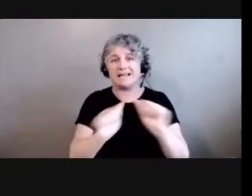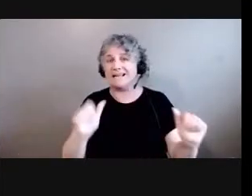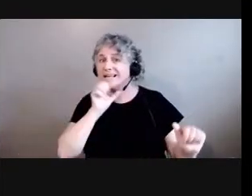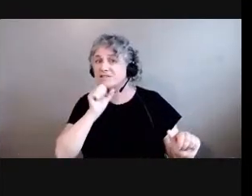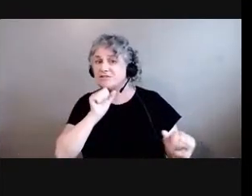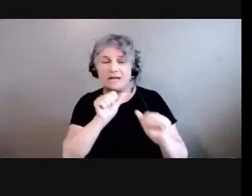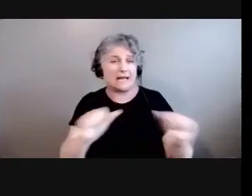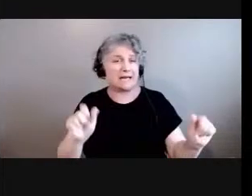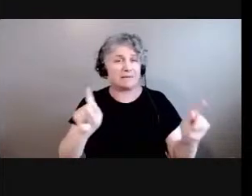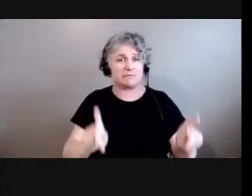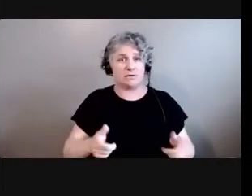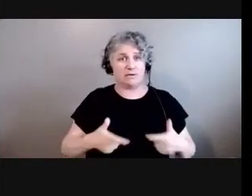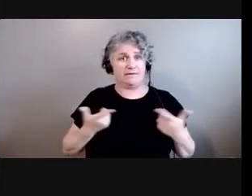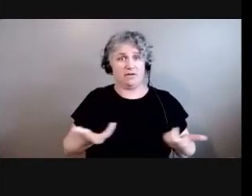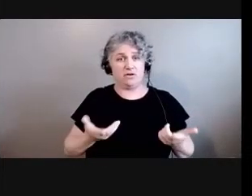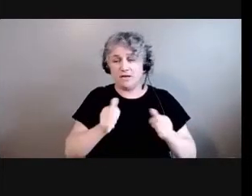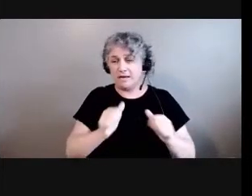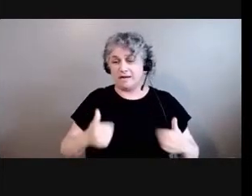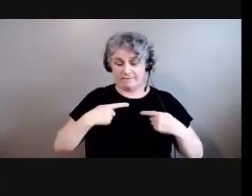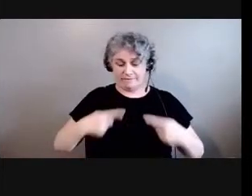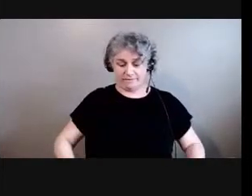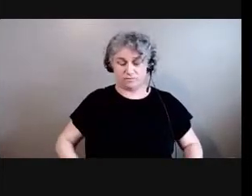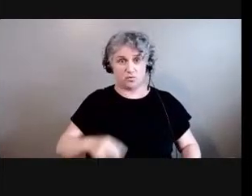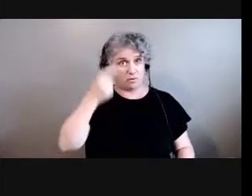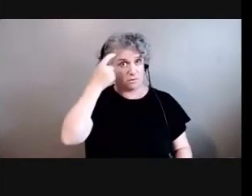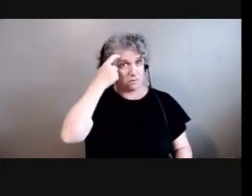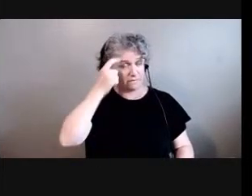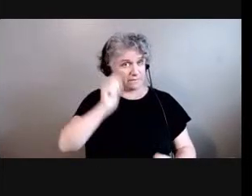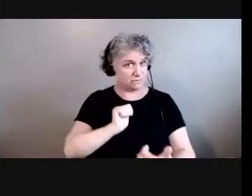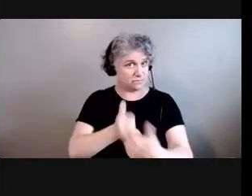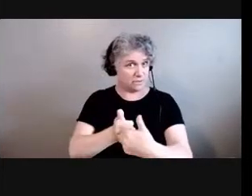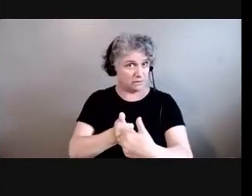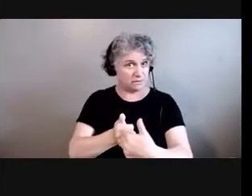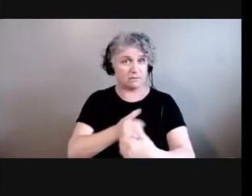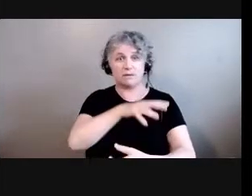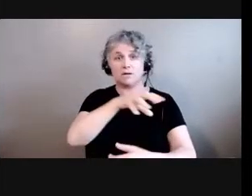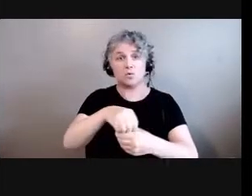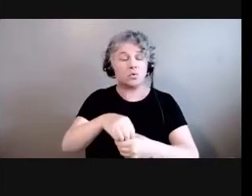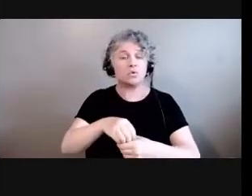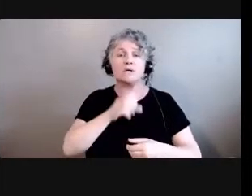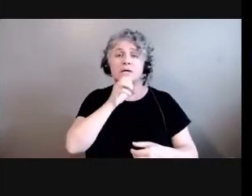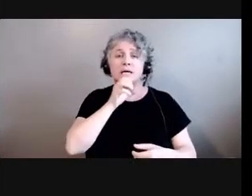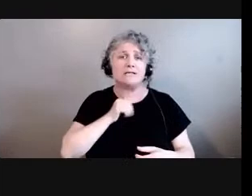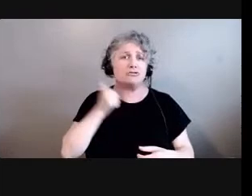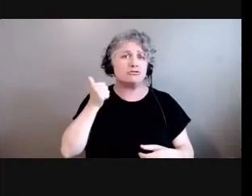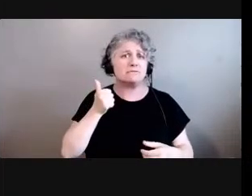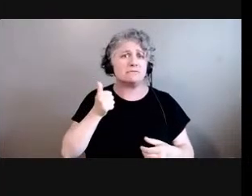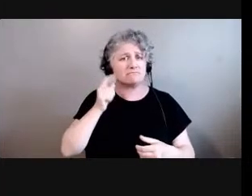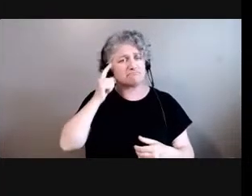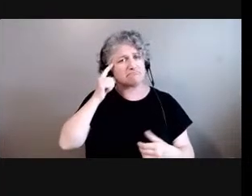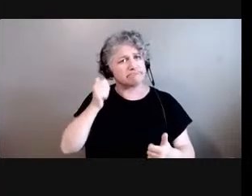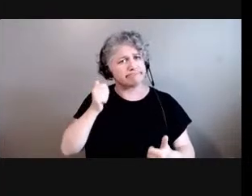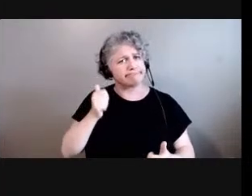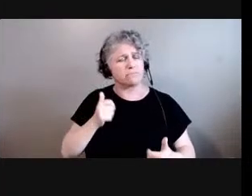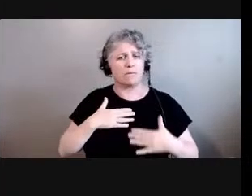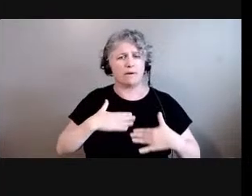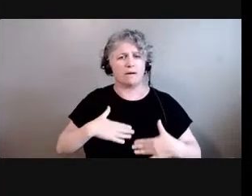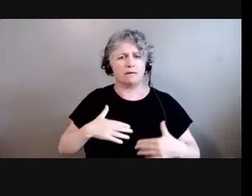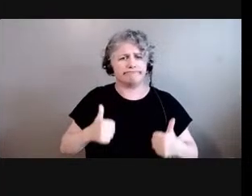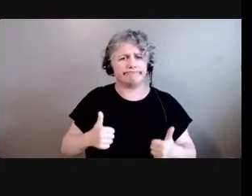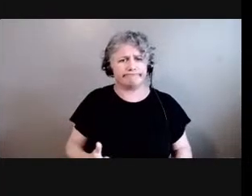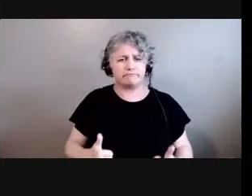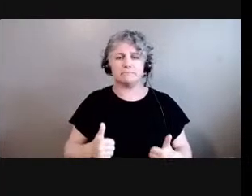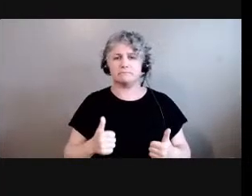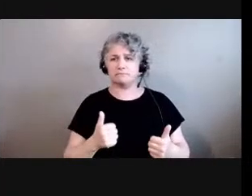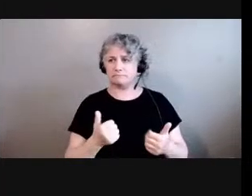any physical or cognitive challenge, including those associated with aging, are eligible to use Montech's equipment loans